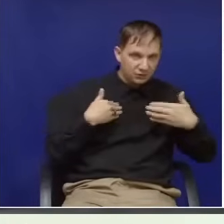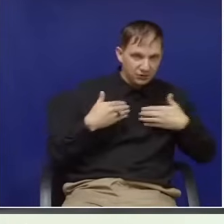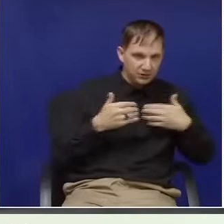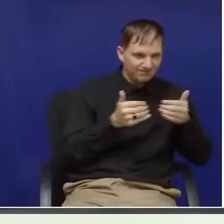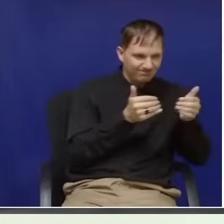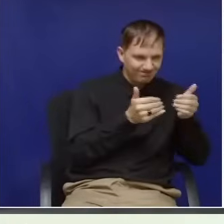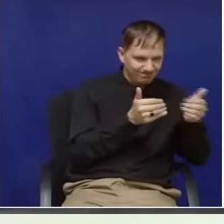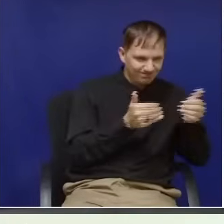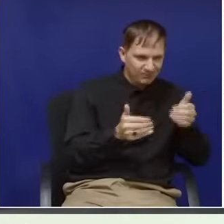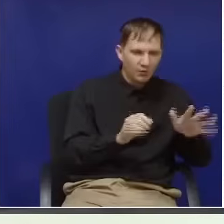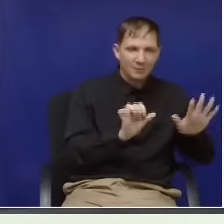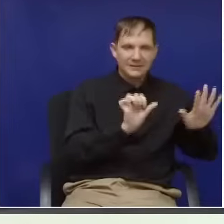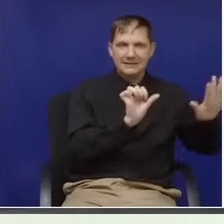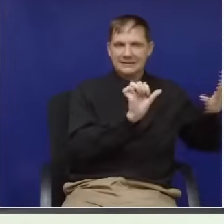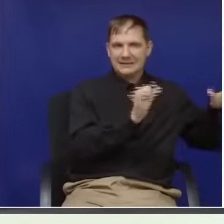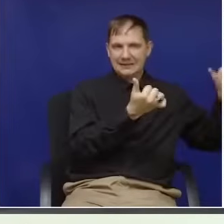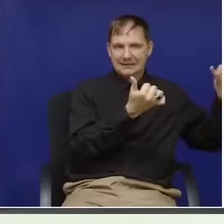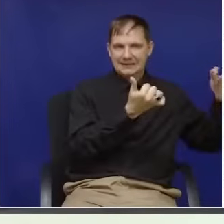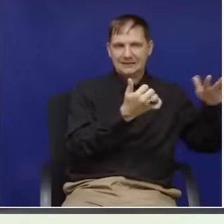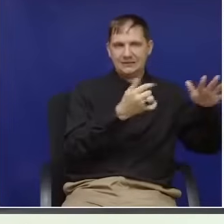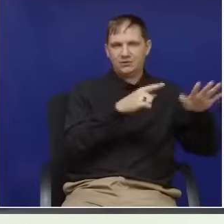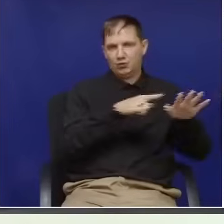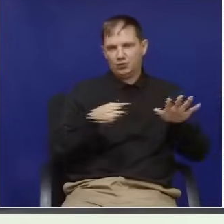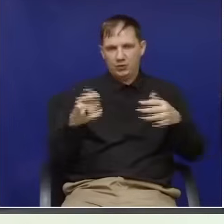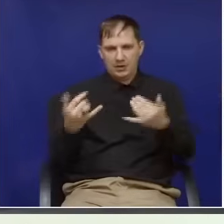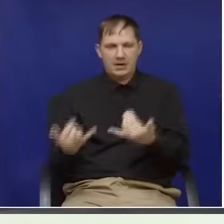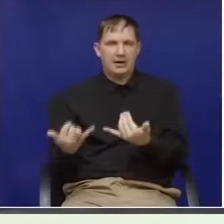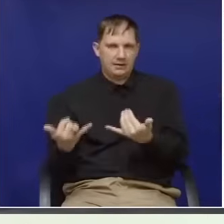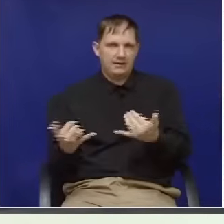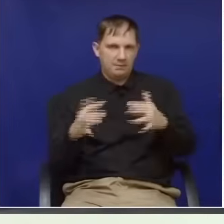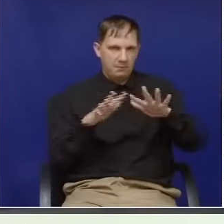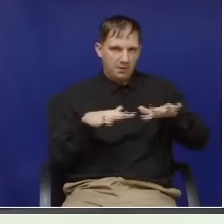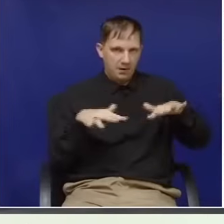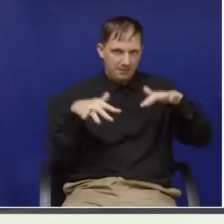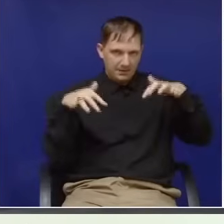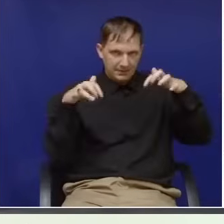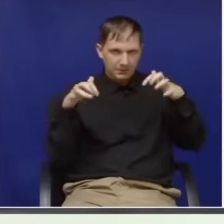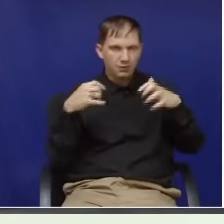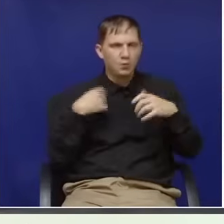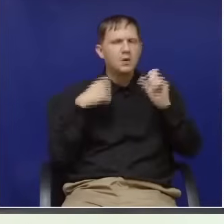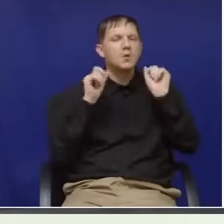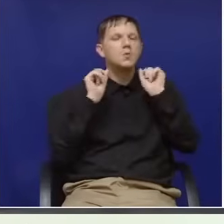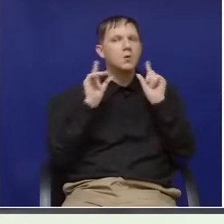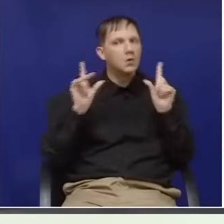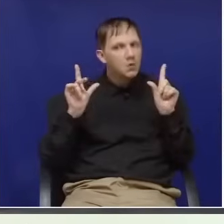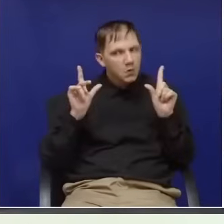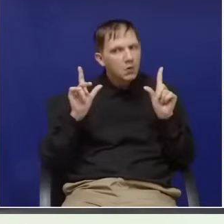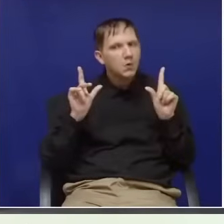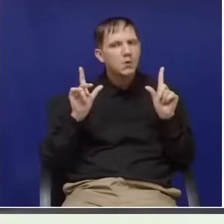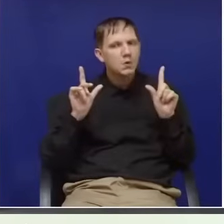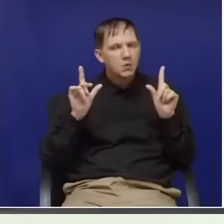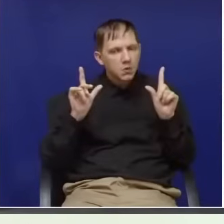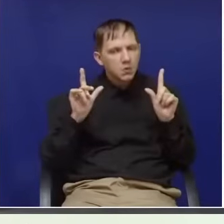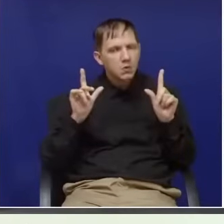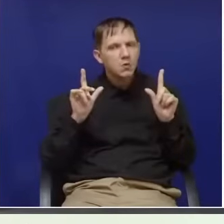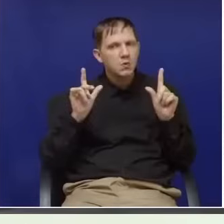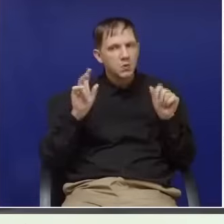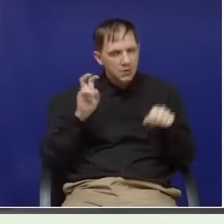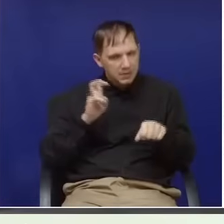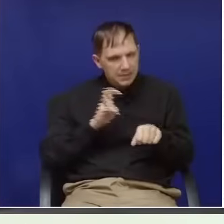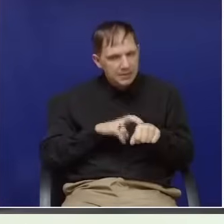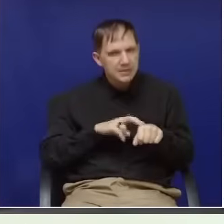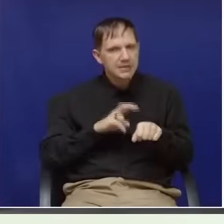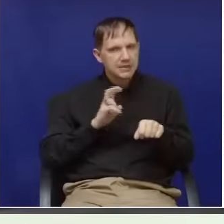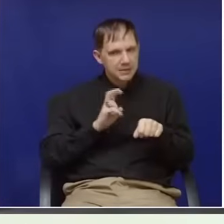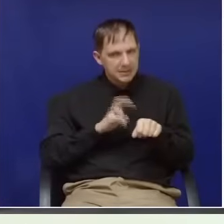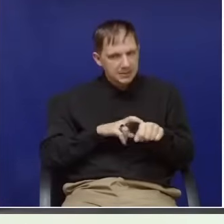sixth administration to the current, there has been a realization for the need for the security cluster to be